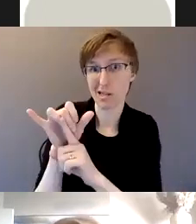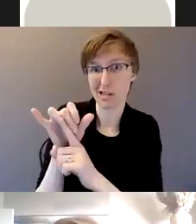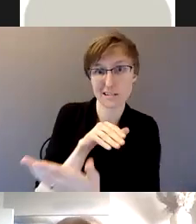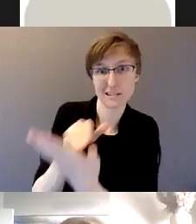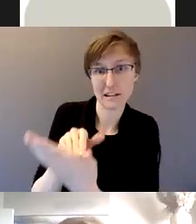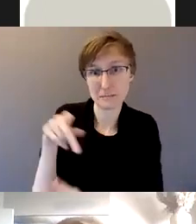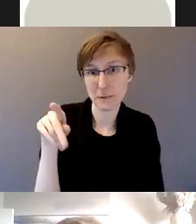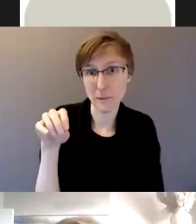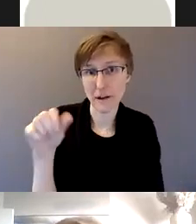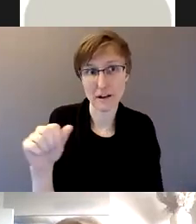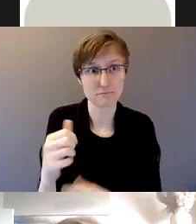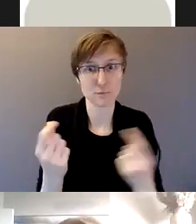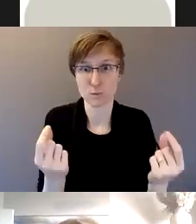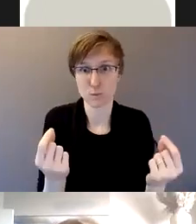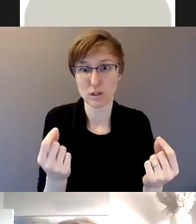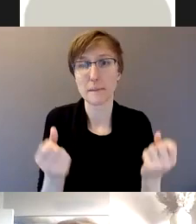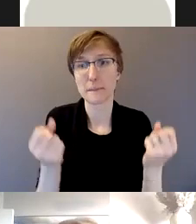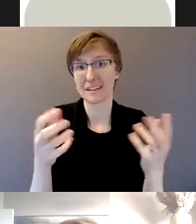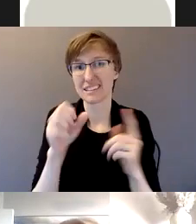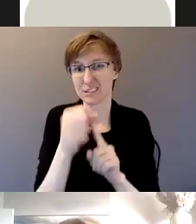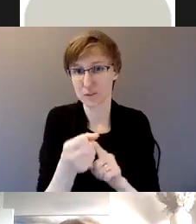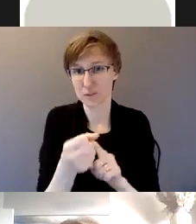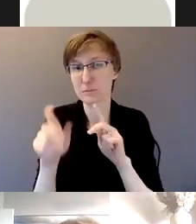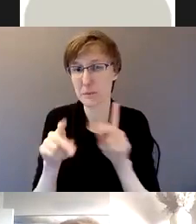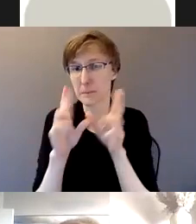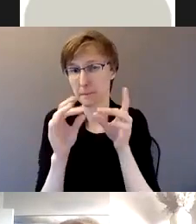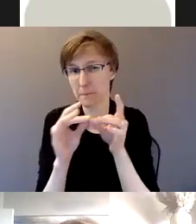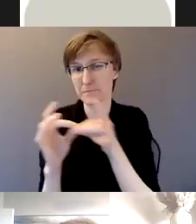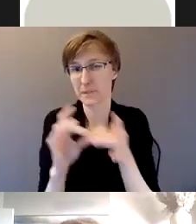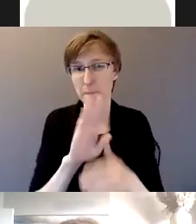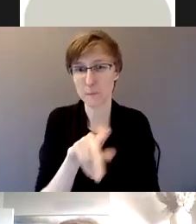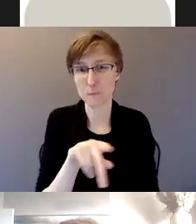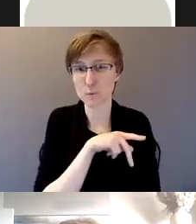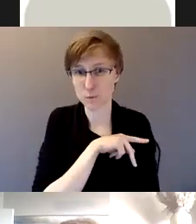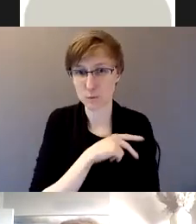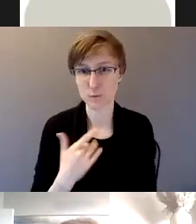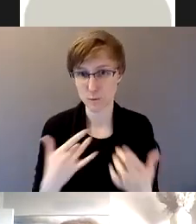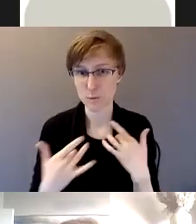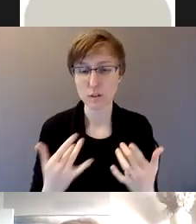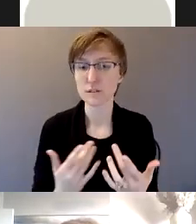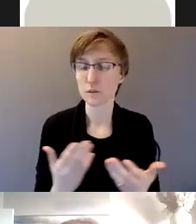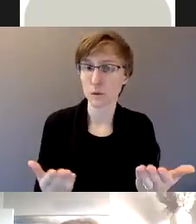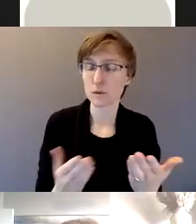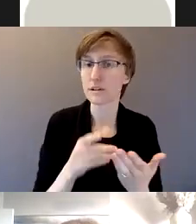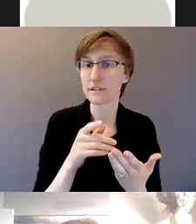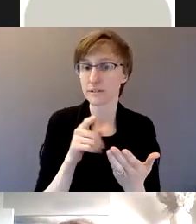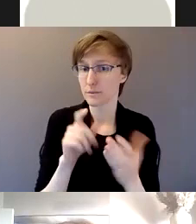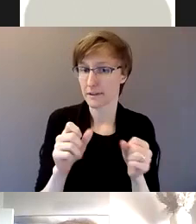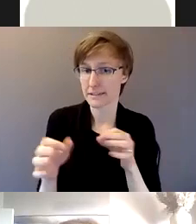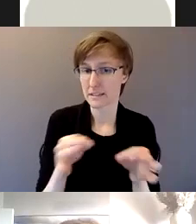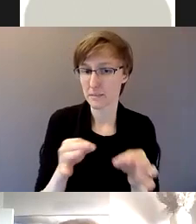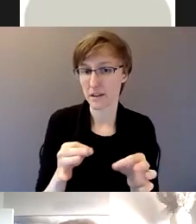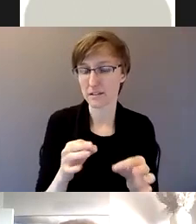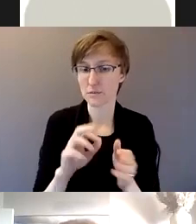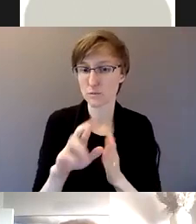did speak out on a personal level. So maybe if you could just sort of highlight a little bit again, the role and what PGT would do or